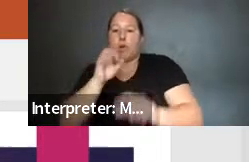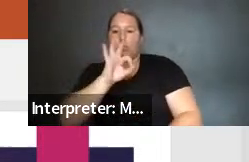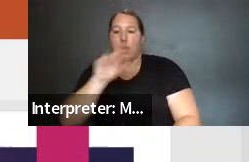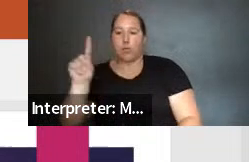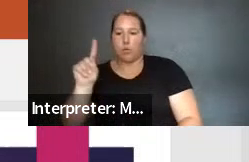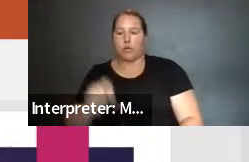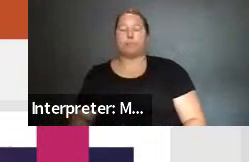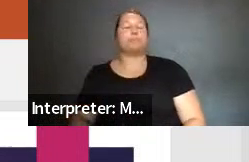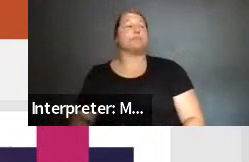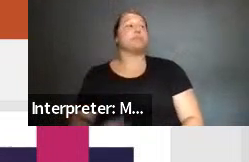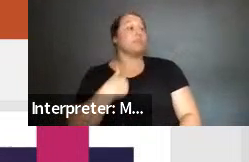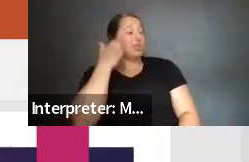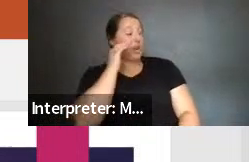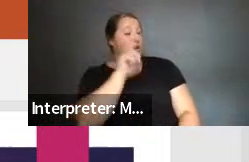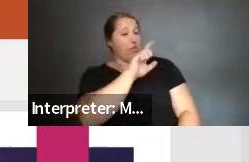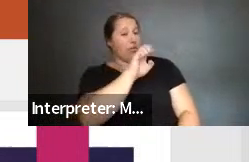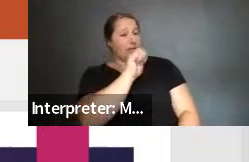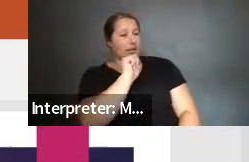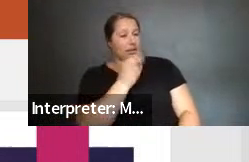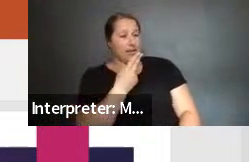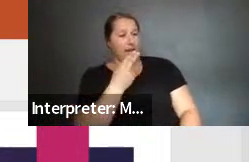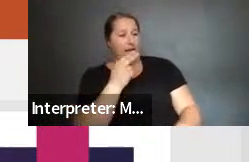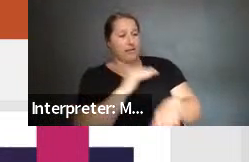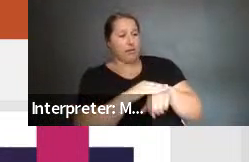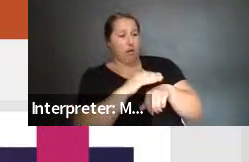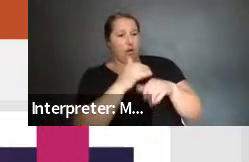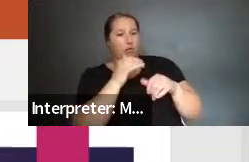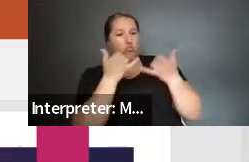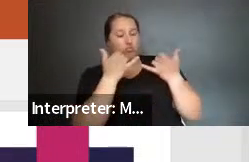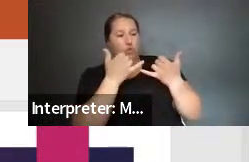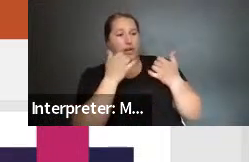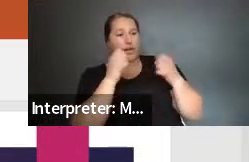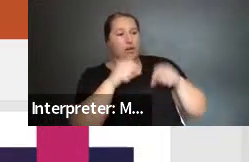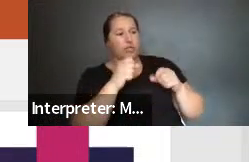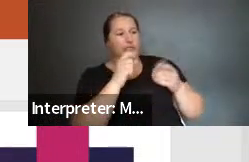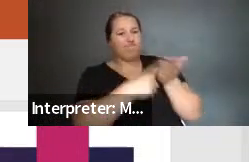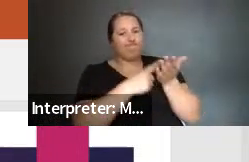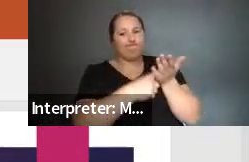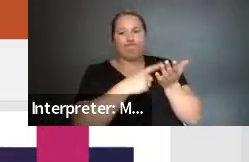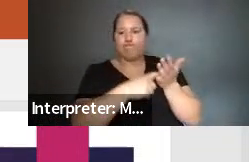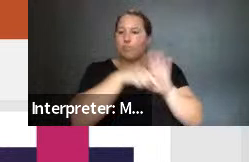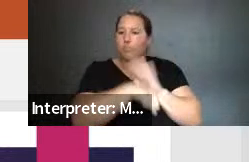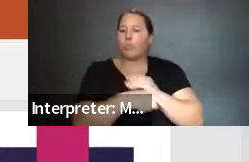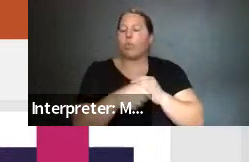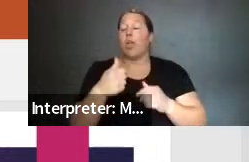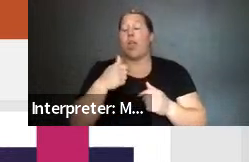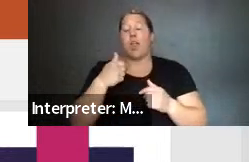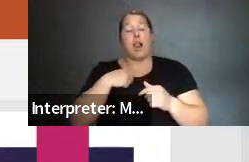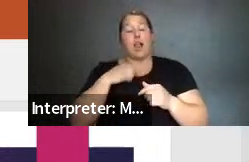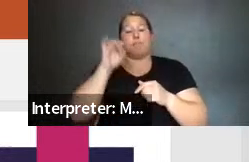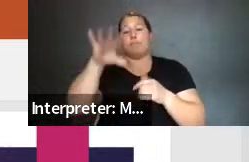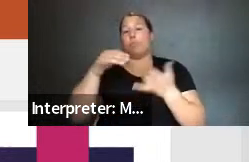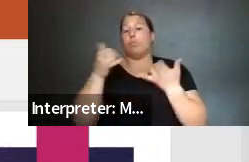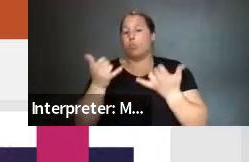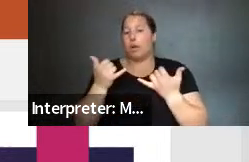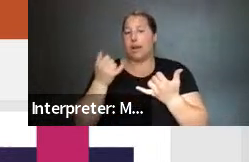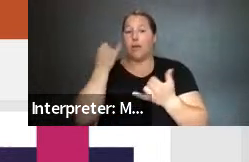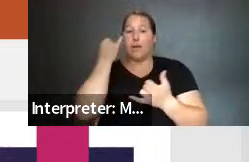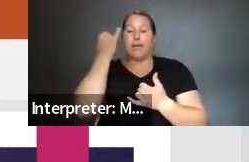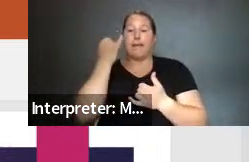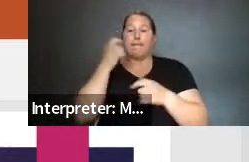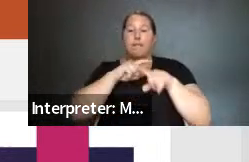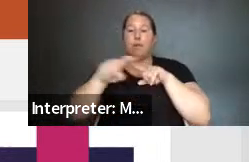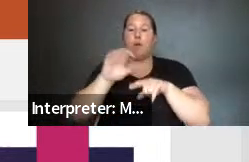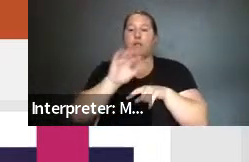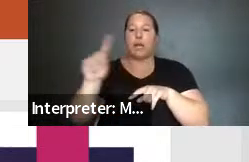on the call, so Aaliyah, I'll ask that you can add on. But what I will say initially is, if the call went to 911 and